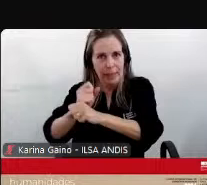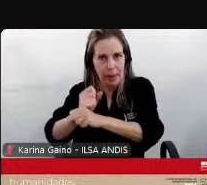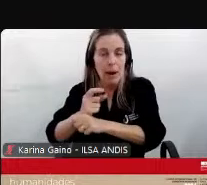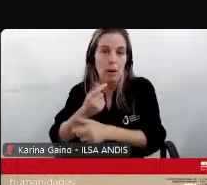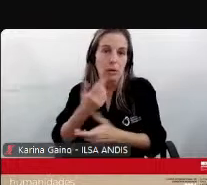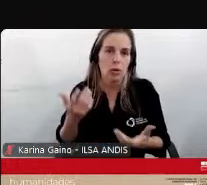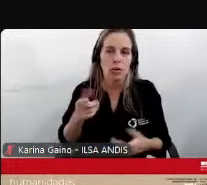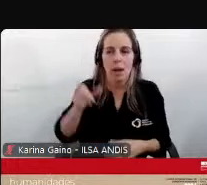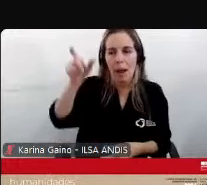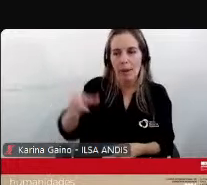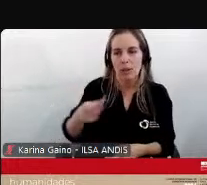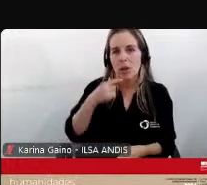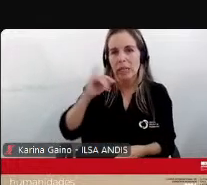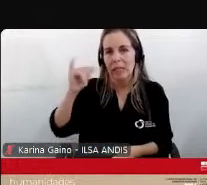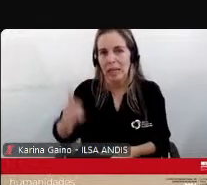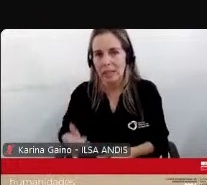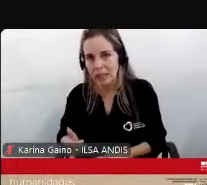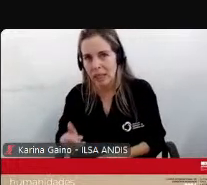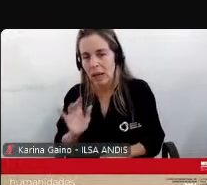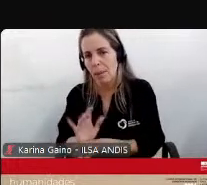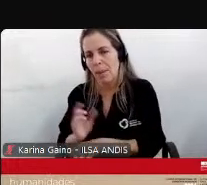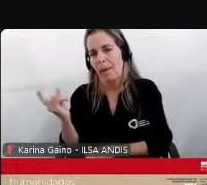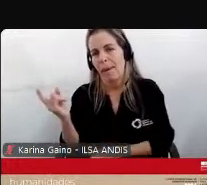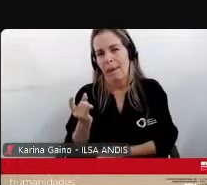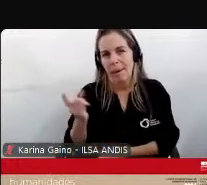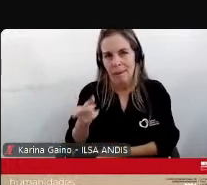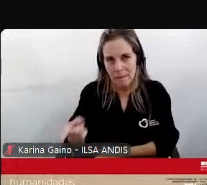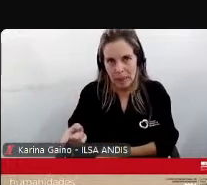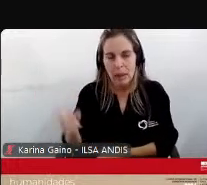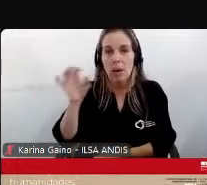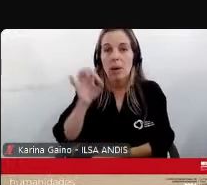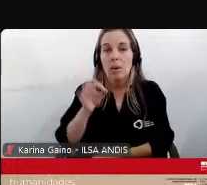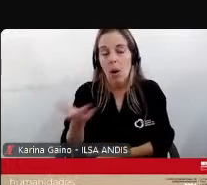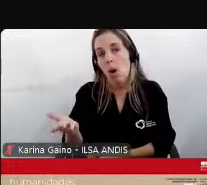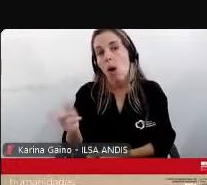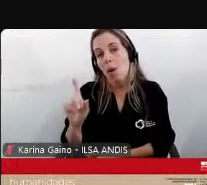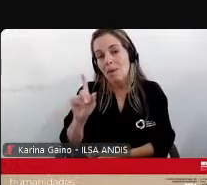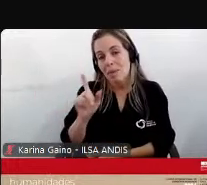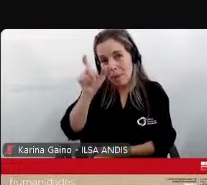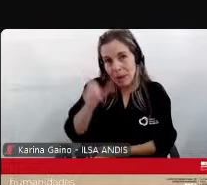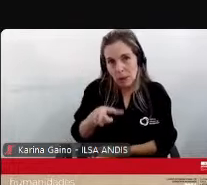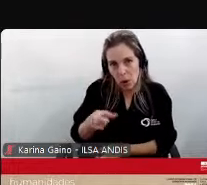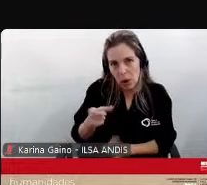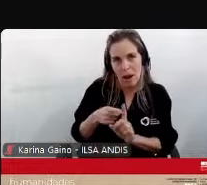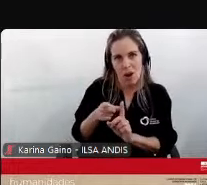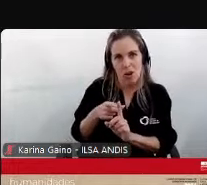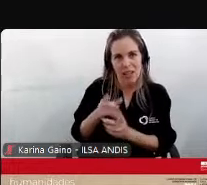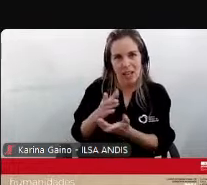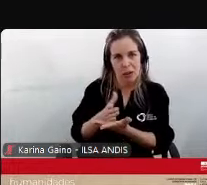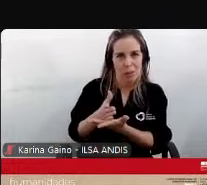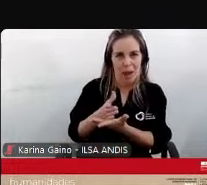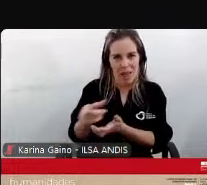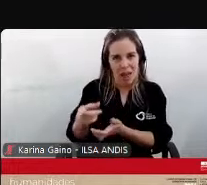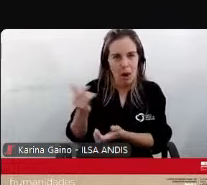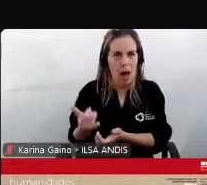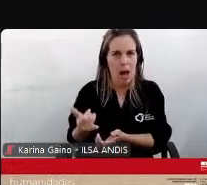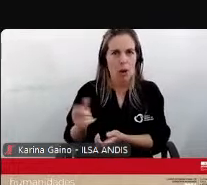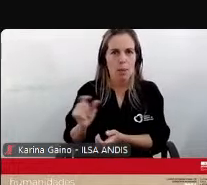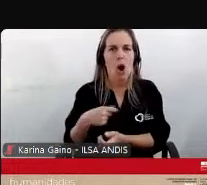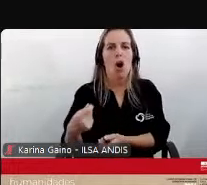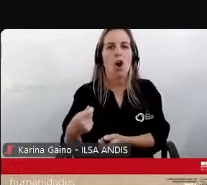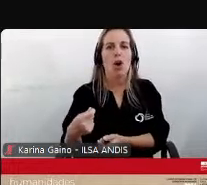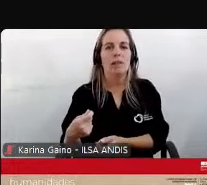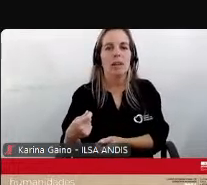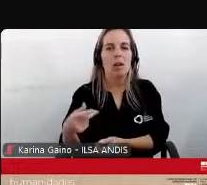a percentage of workers' incomes. And again, they have the incentive to recruit as many workers as possible in order